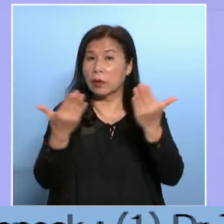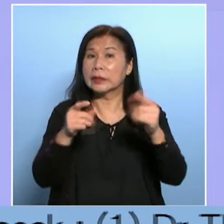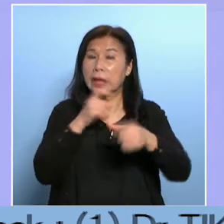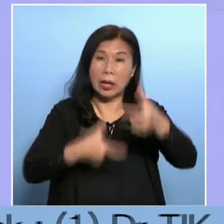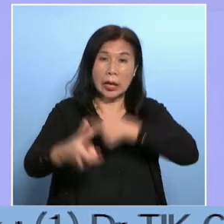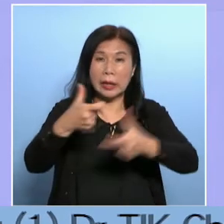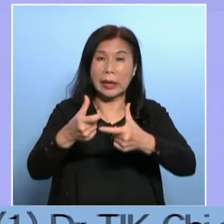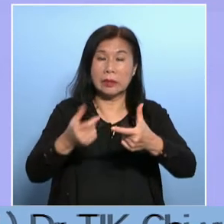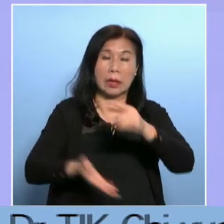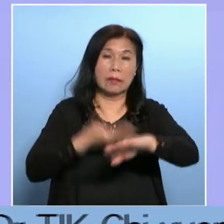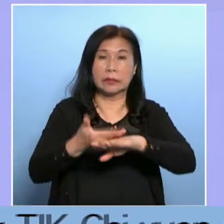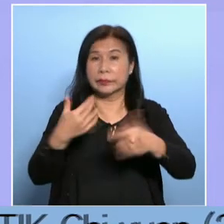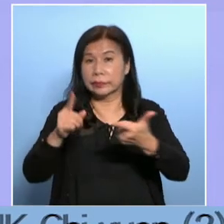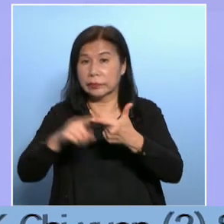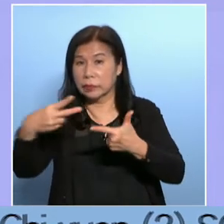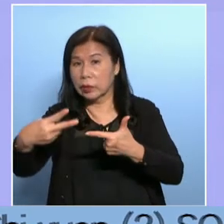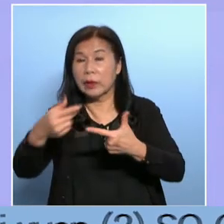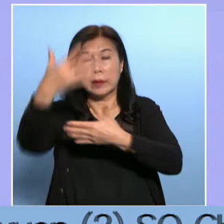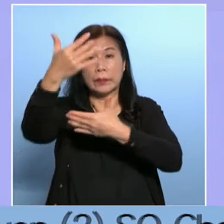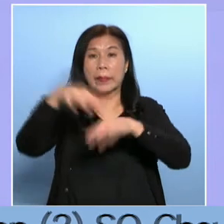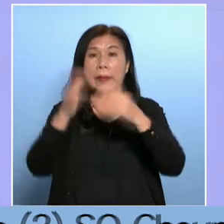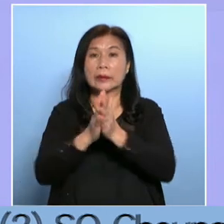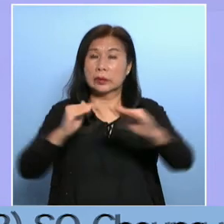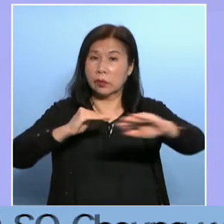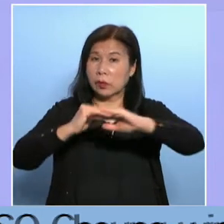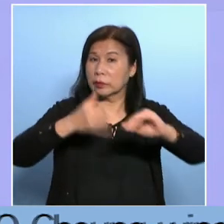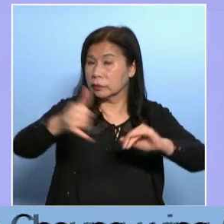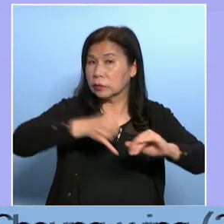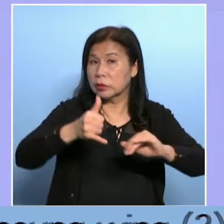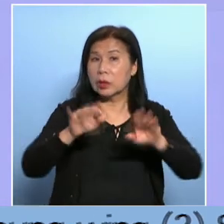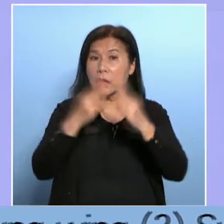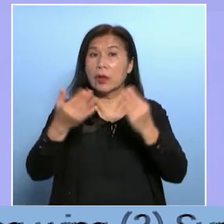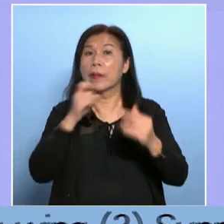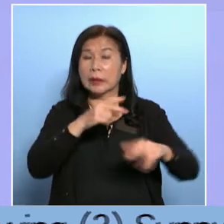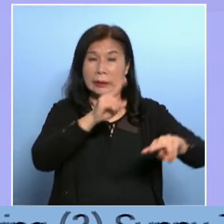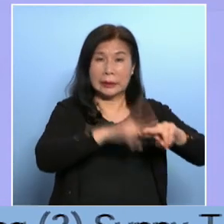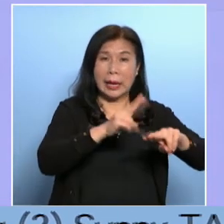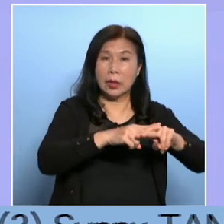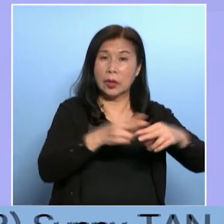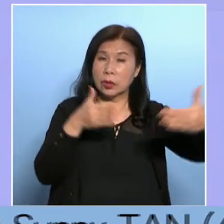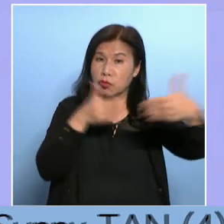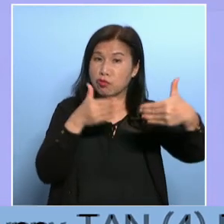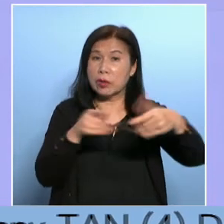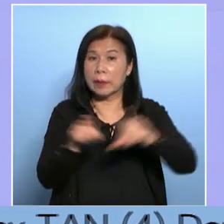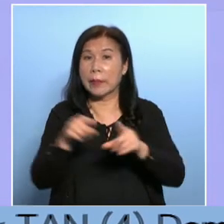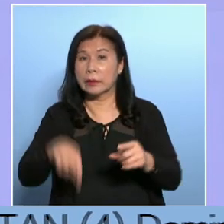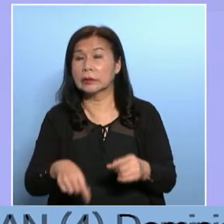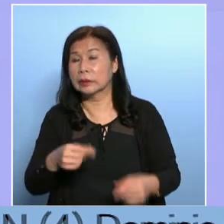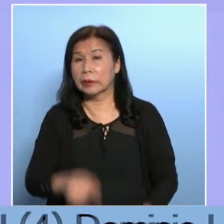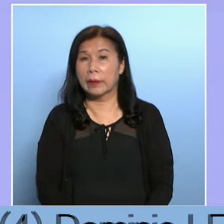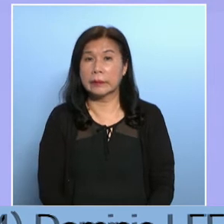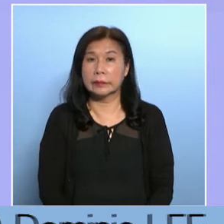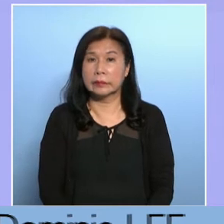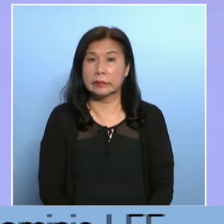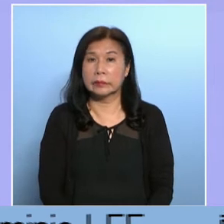we restart our economy? And second, when can we reopen our borders and boundaries with the mainland and abroad?